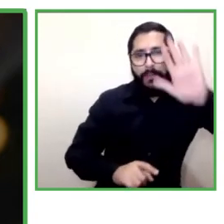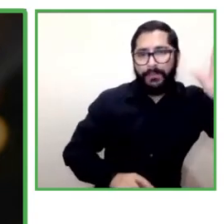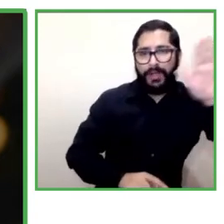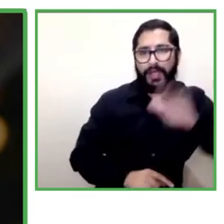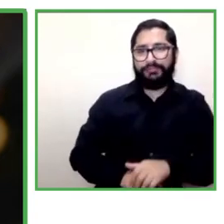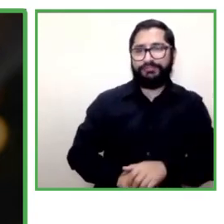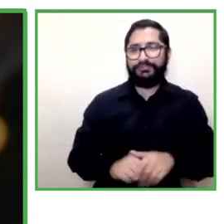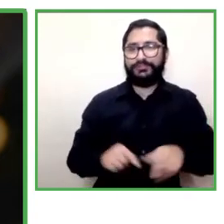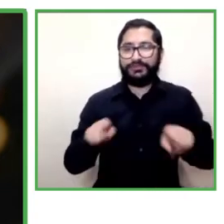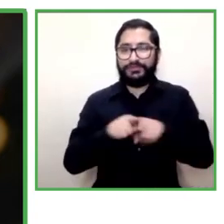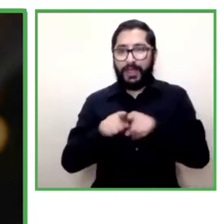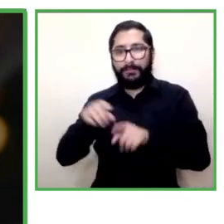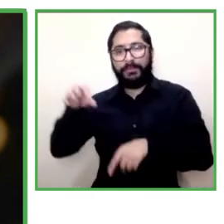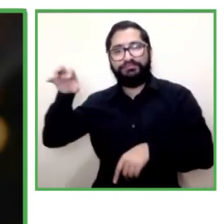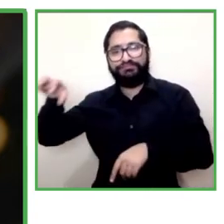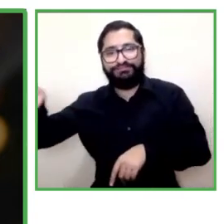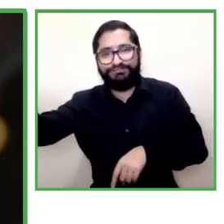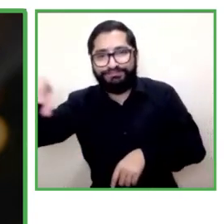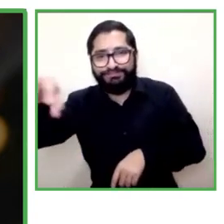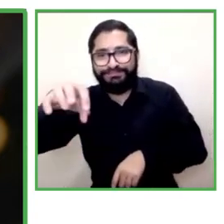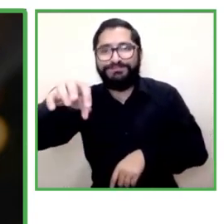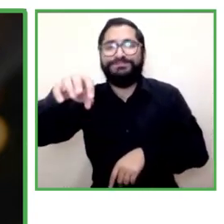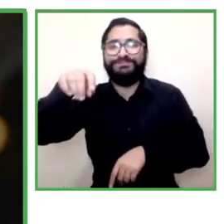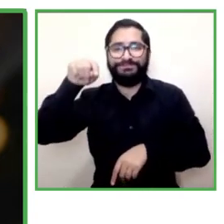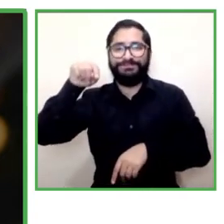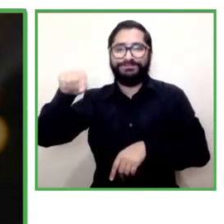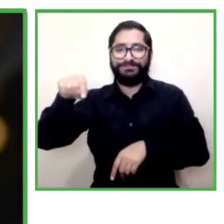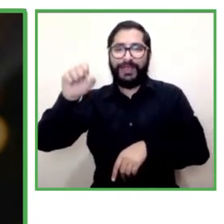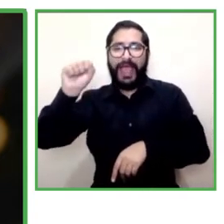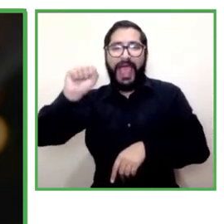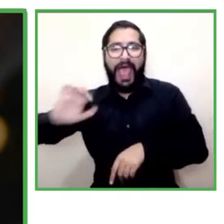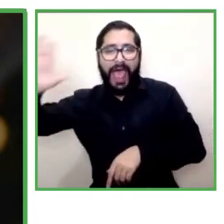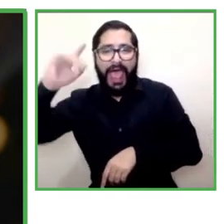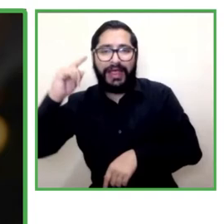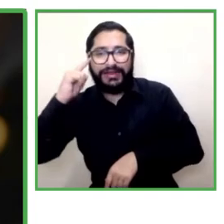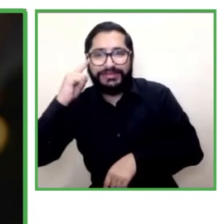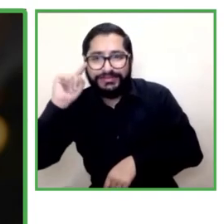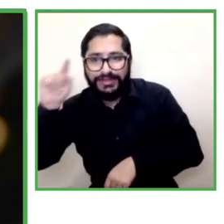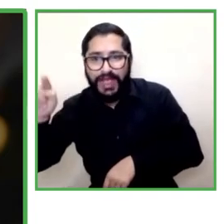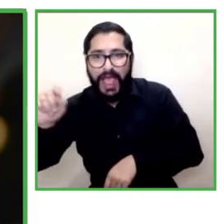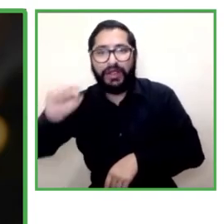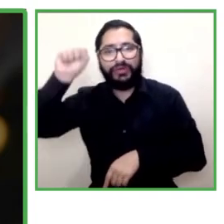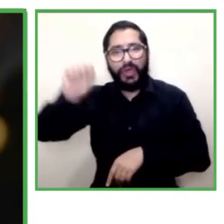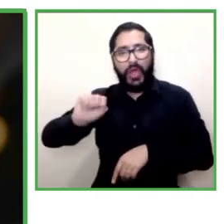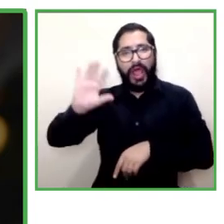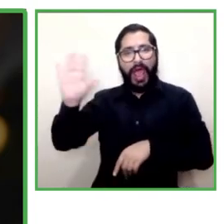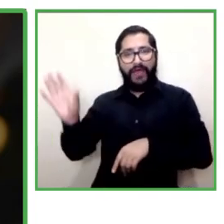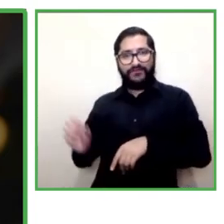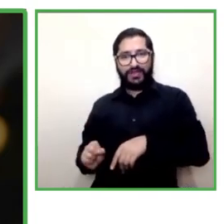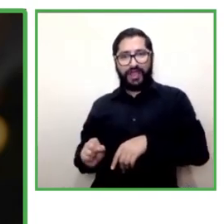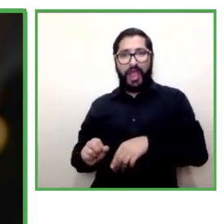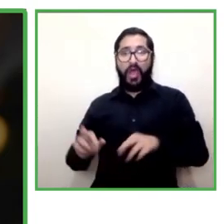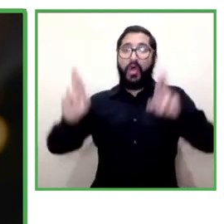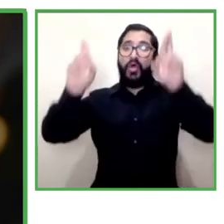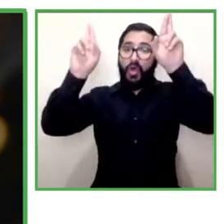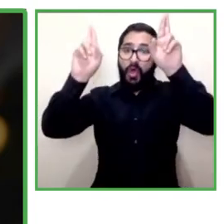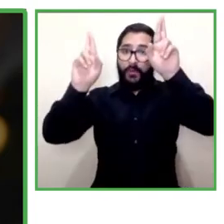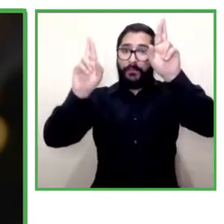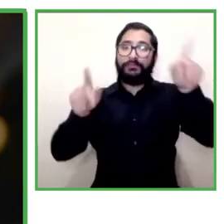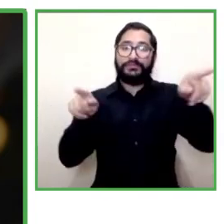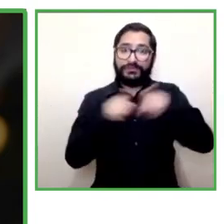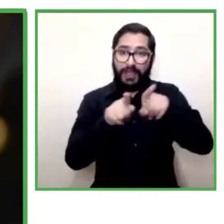you want your venues accessible, you can reach us. And thank you for time and listening for us. Thank you.